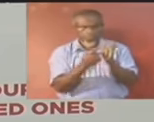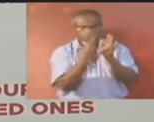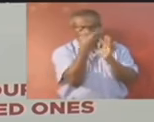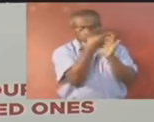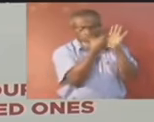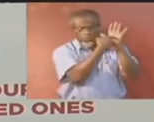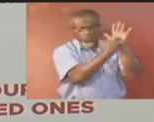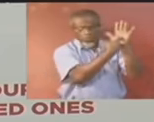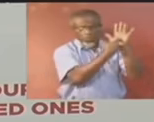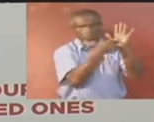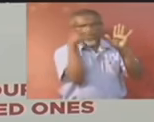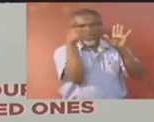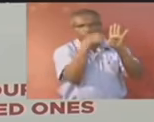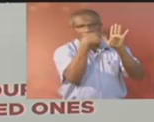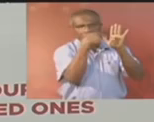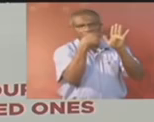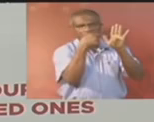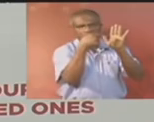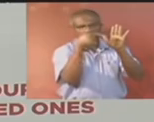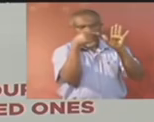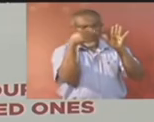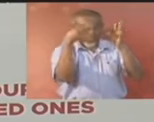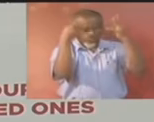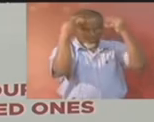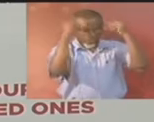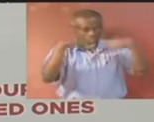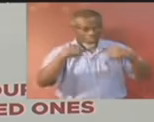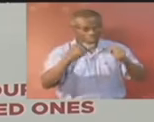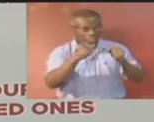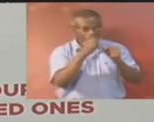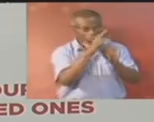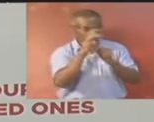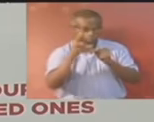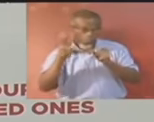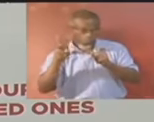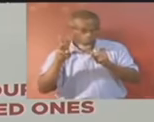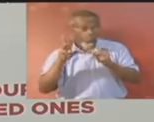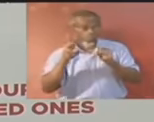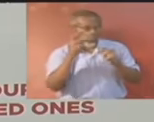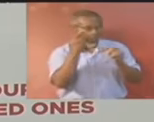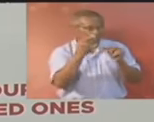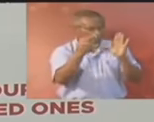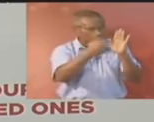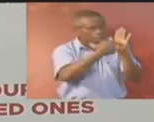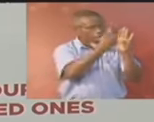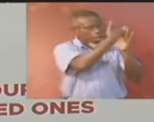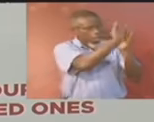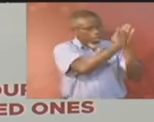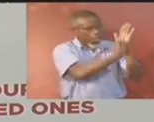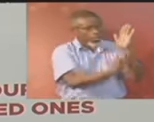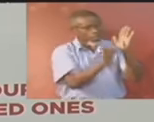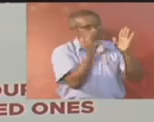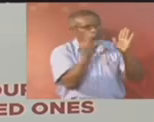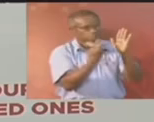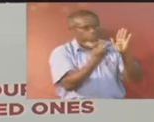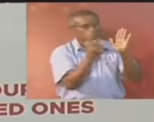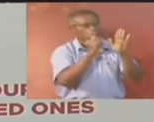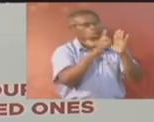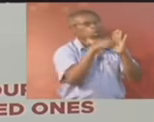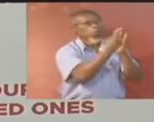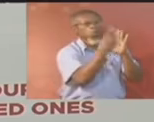I would like to recognize the concerns raised about the communication system for vaccine